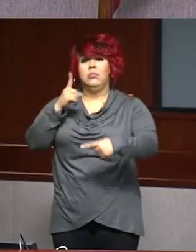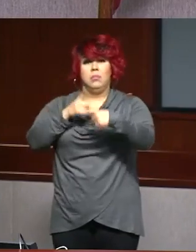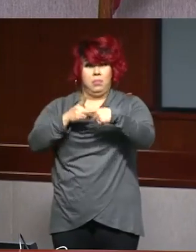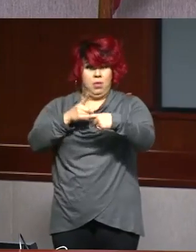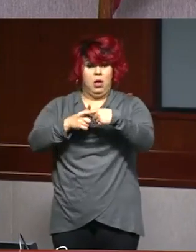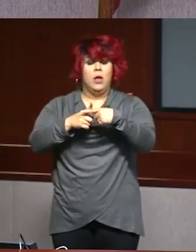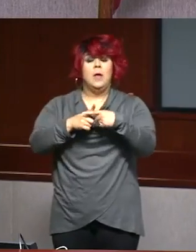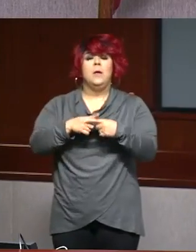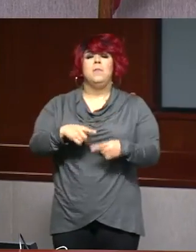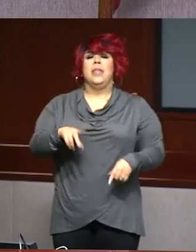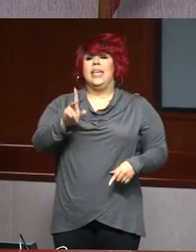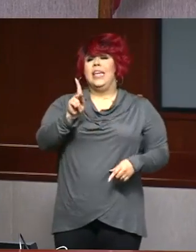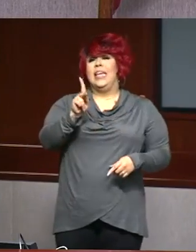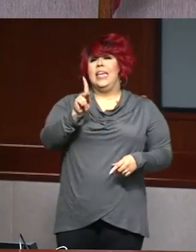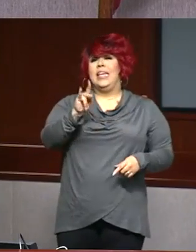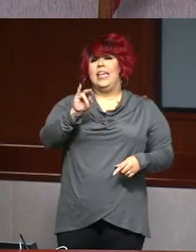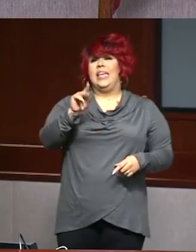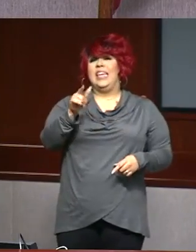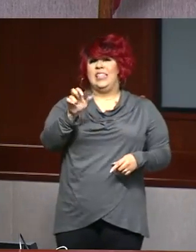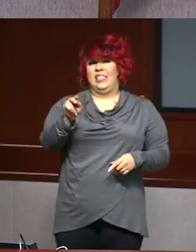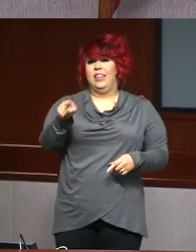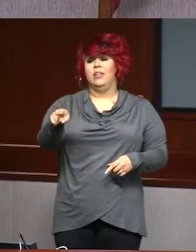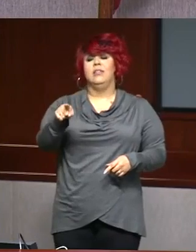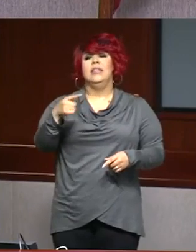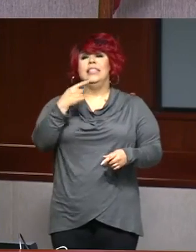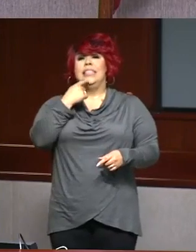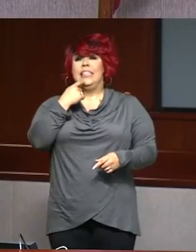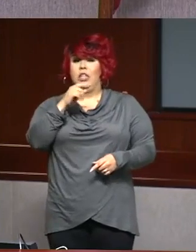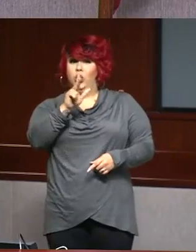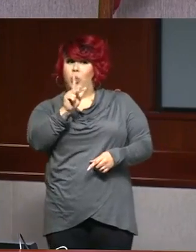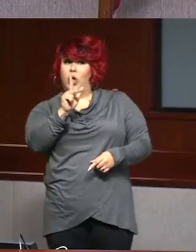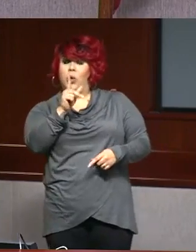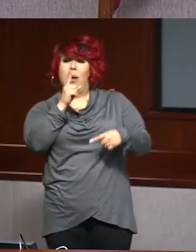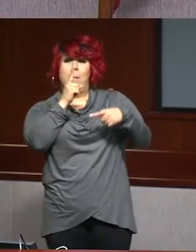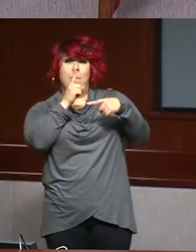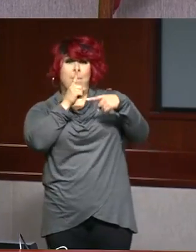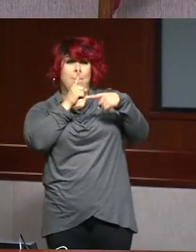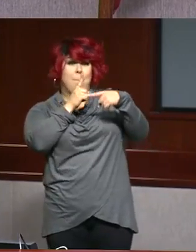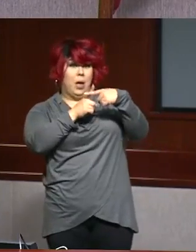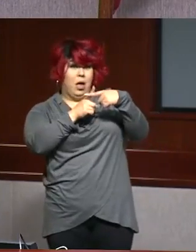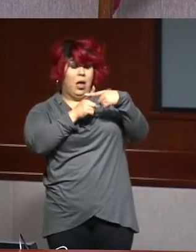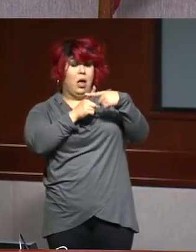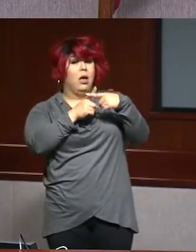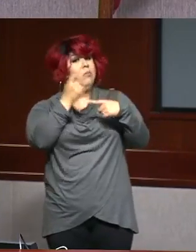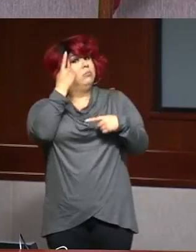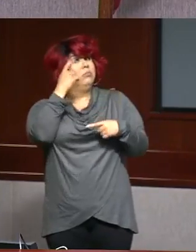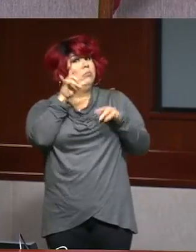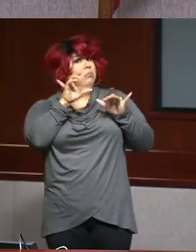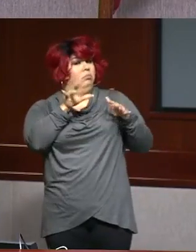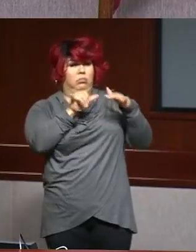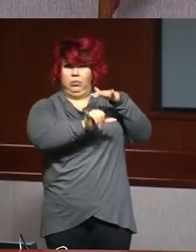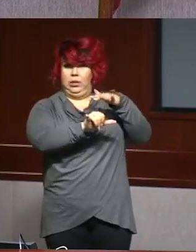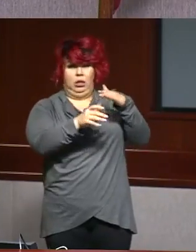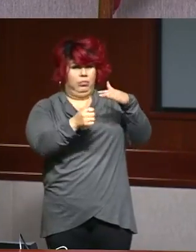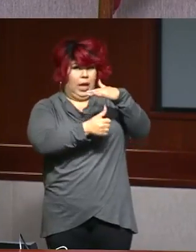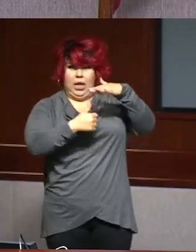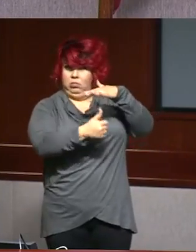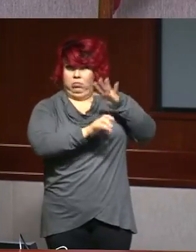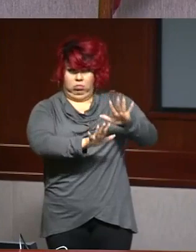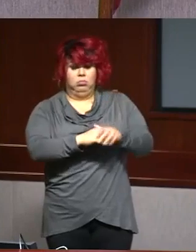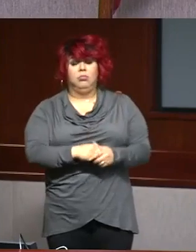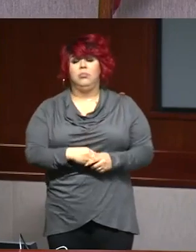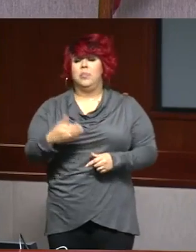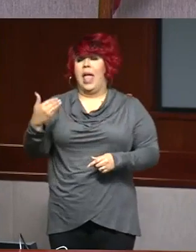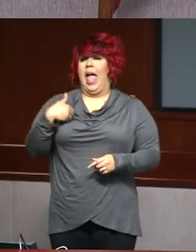COVID-19, and Kingston is reporting that 23 are currently positive and remain isolated within the facility. And they have a total